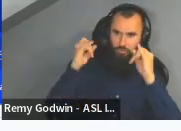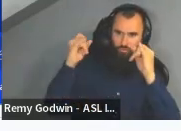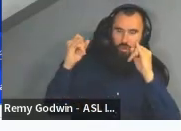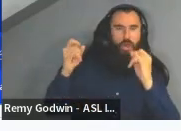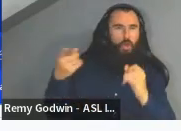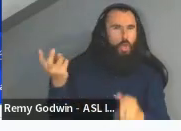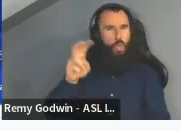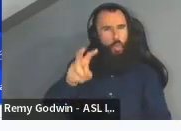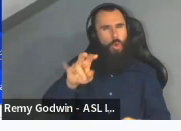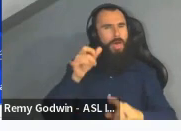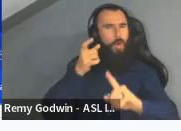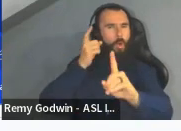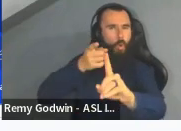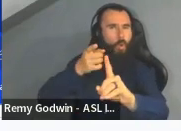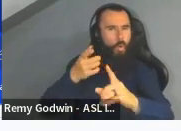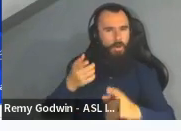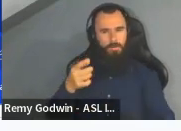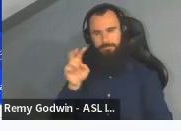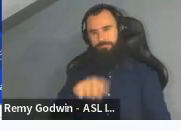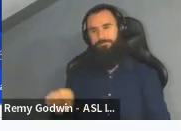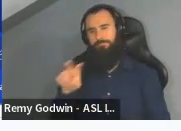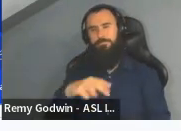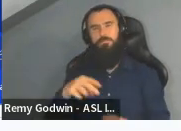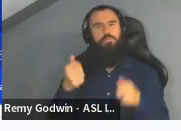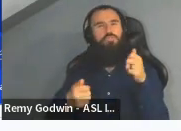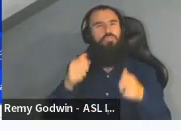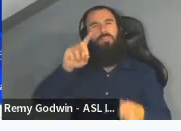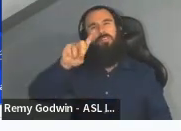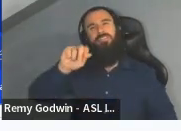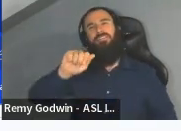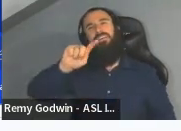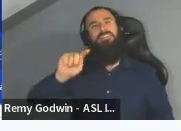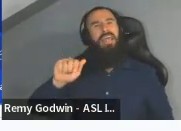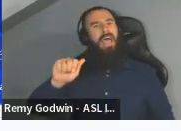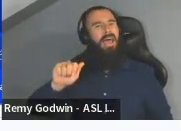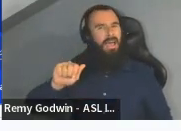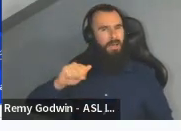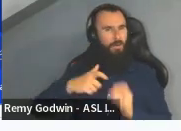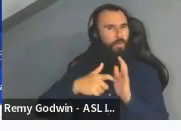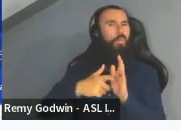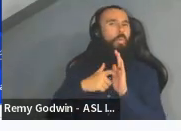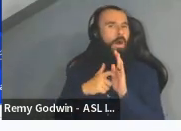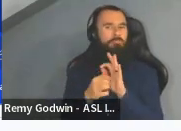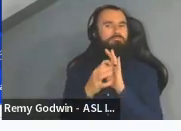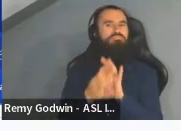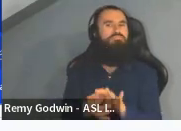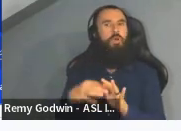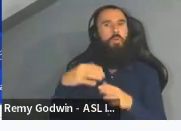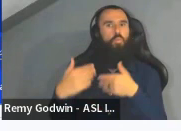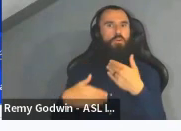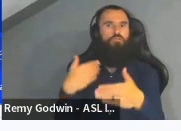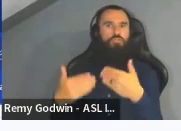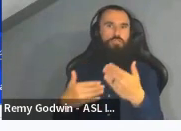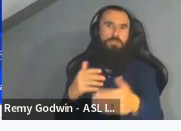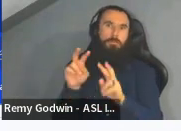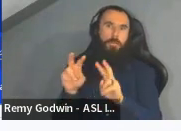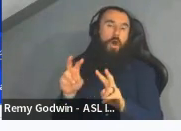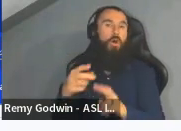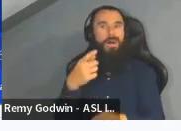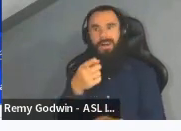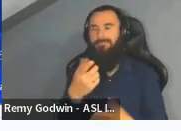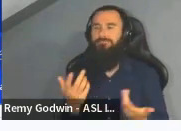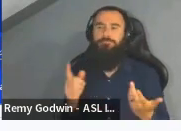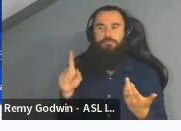what data points are required for progress monitoring. So if you just have a comment